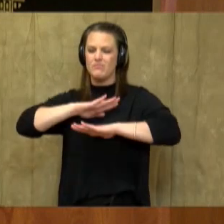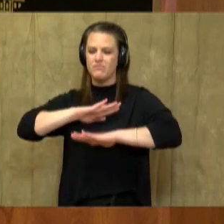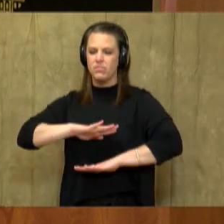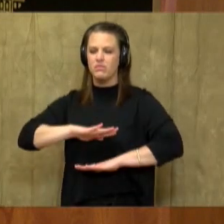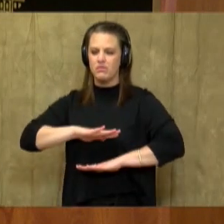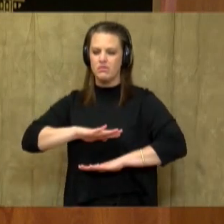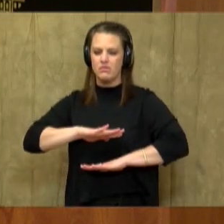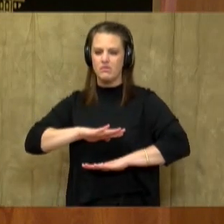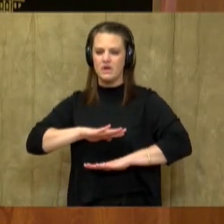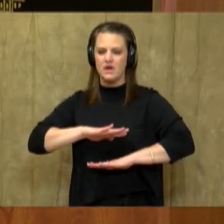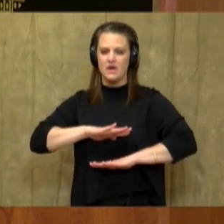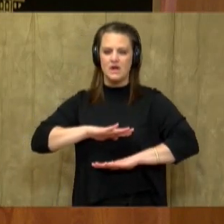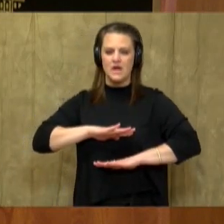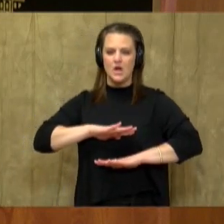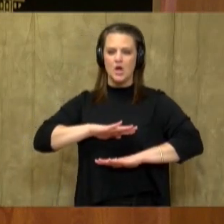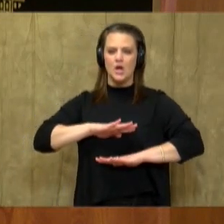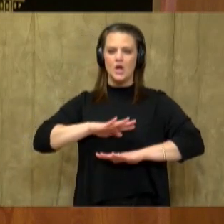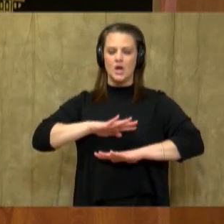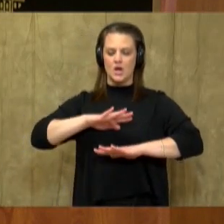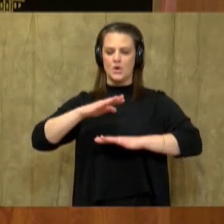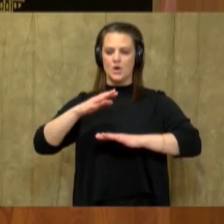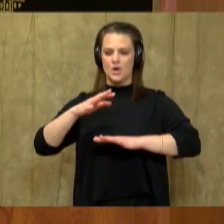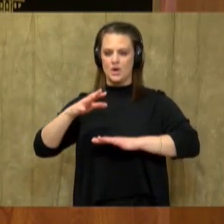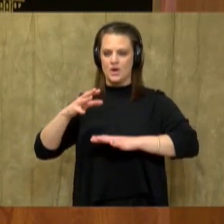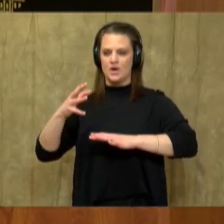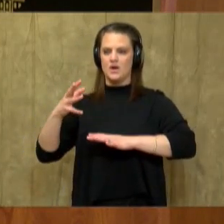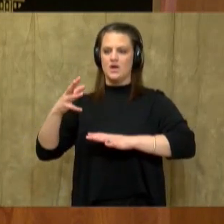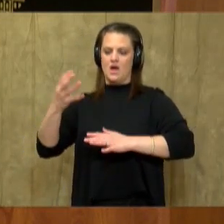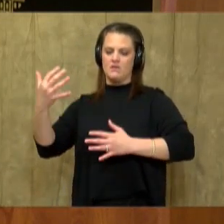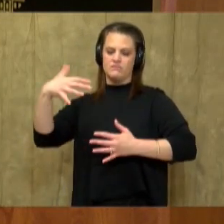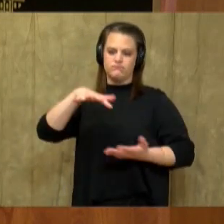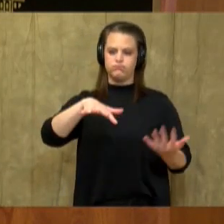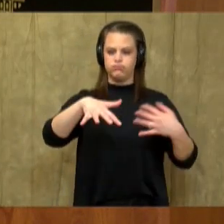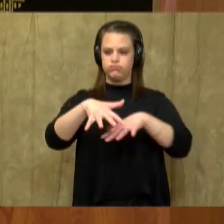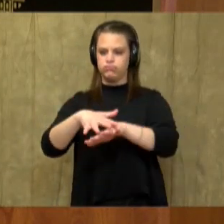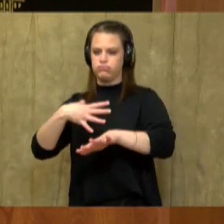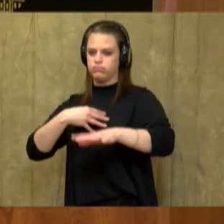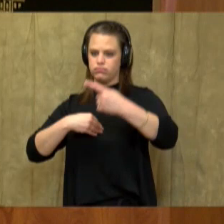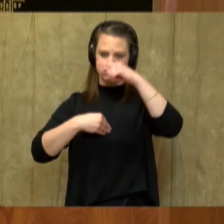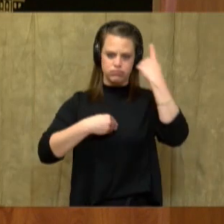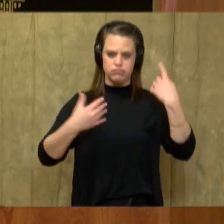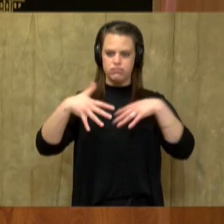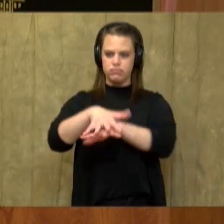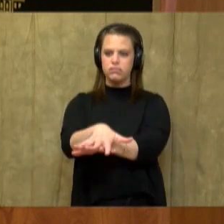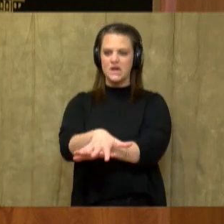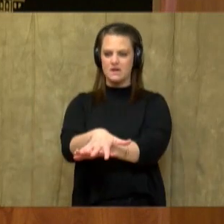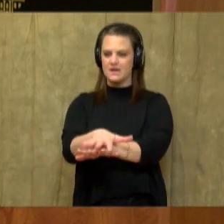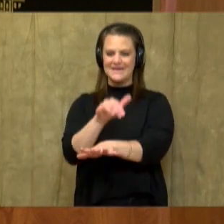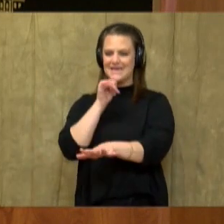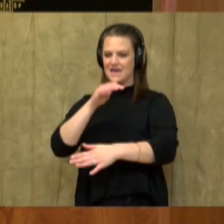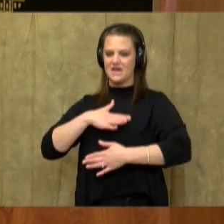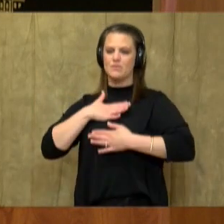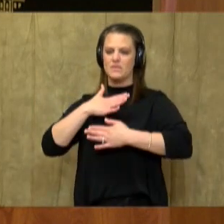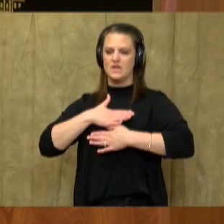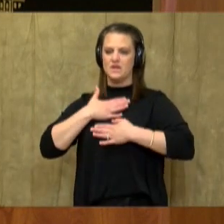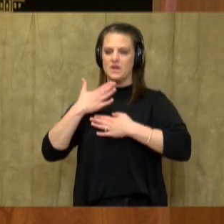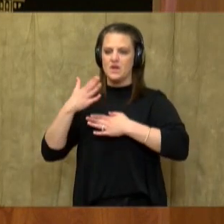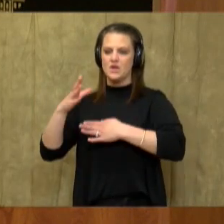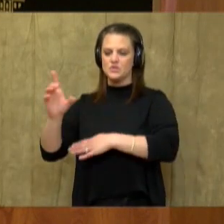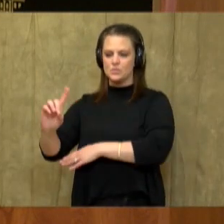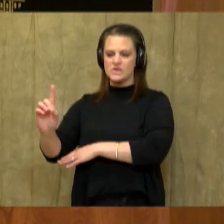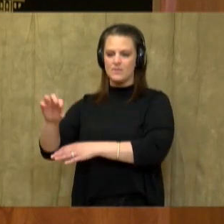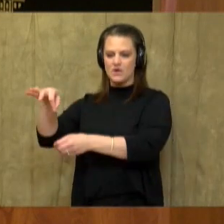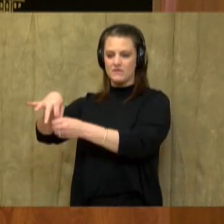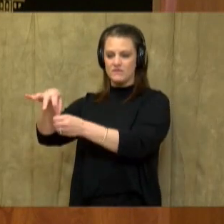the desegregation policies of the Democratic Party. So he ran as a third-party candidate, and he took some Democratic votes